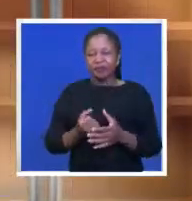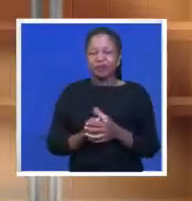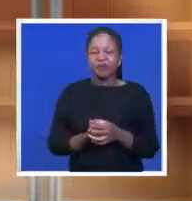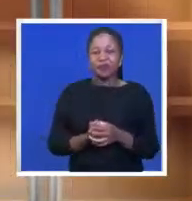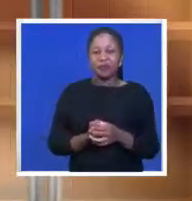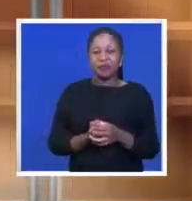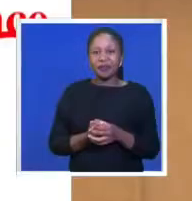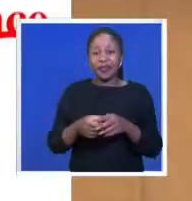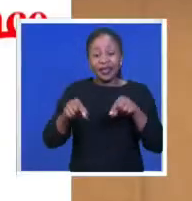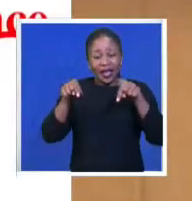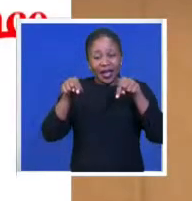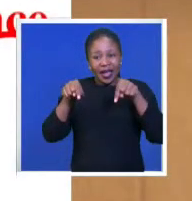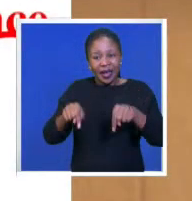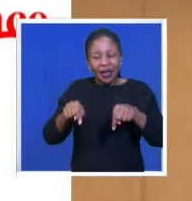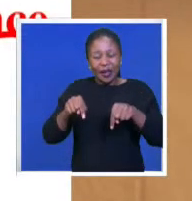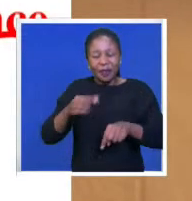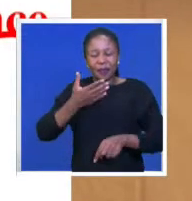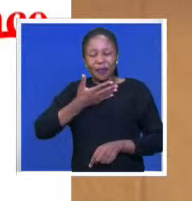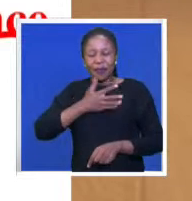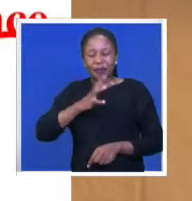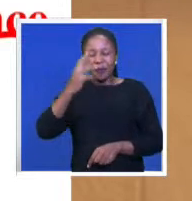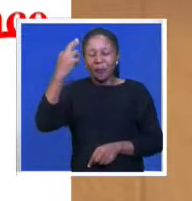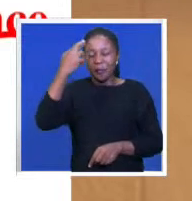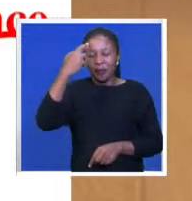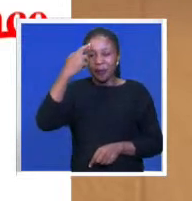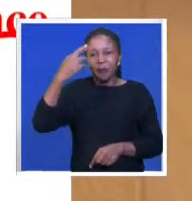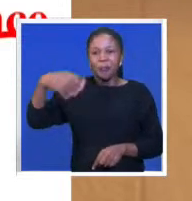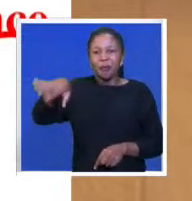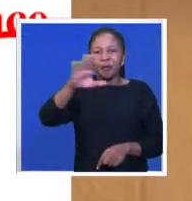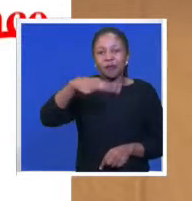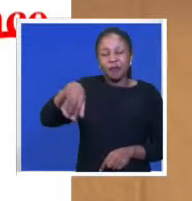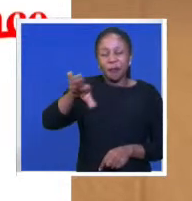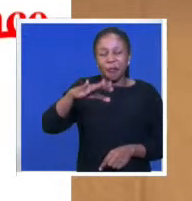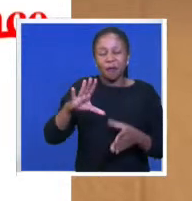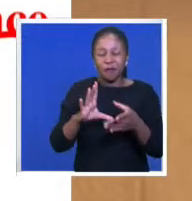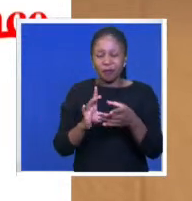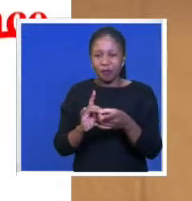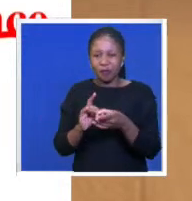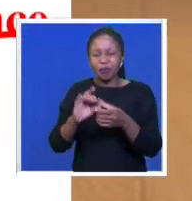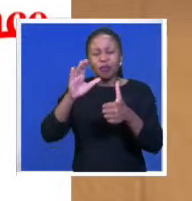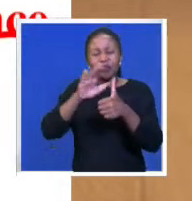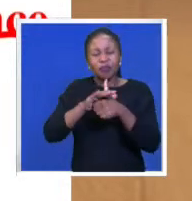importance of the family as a gift from God.